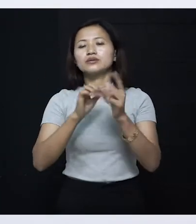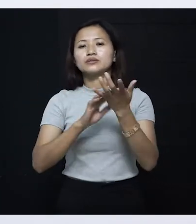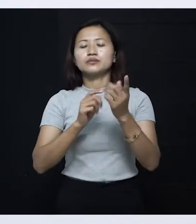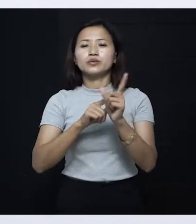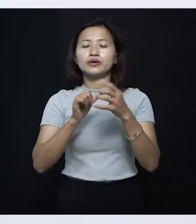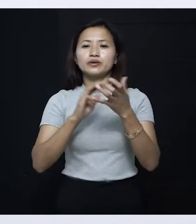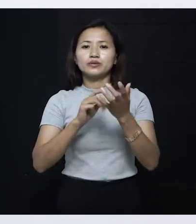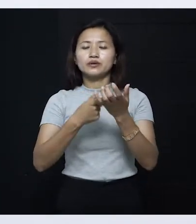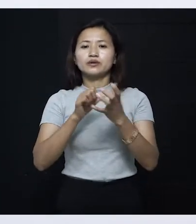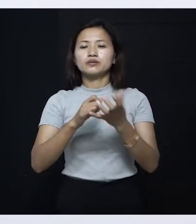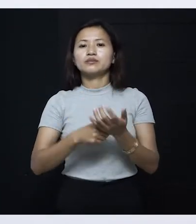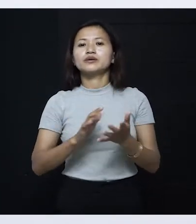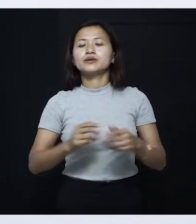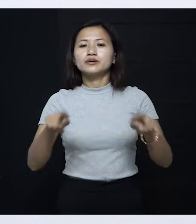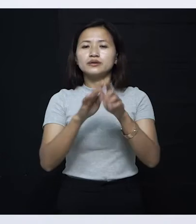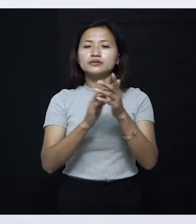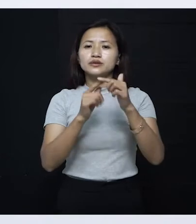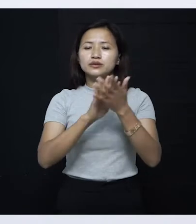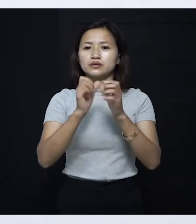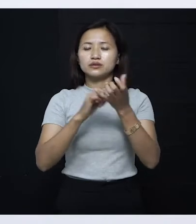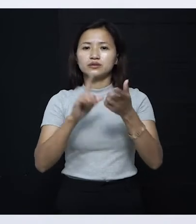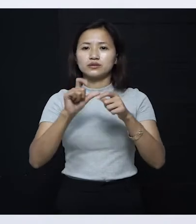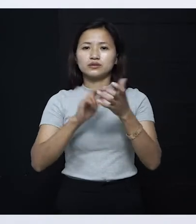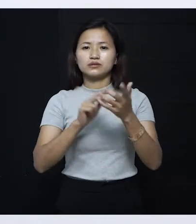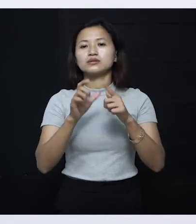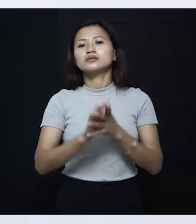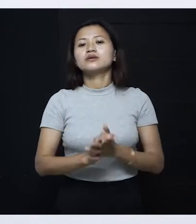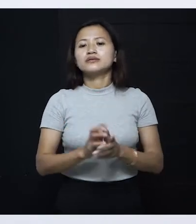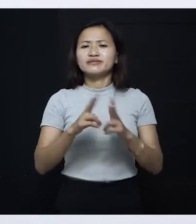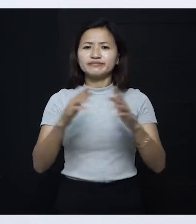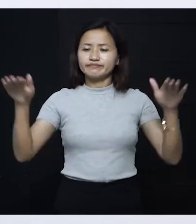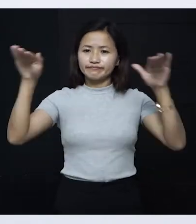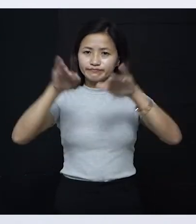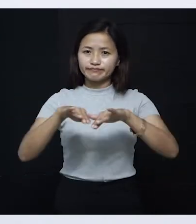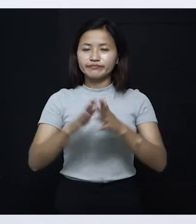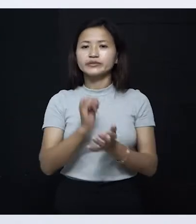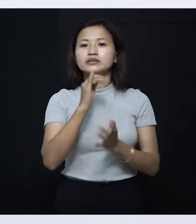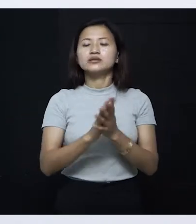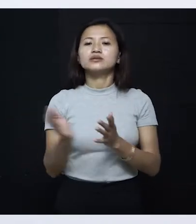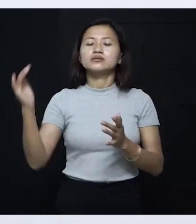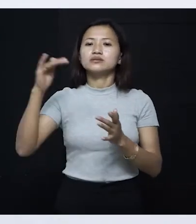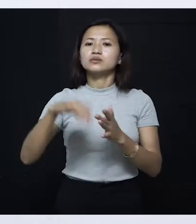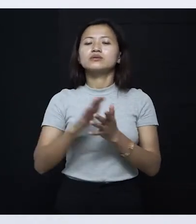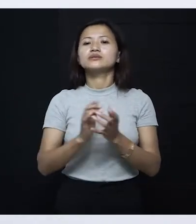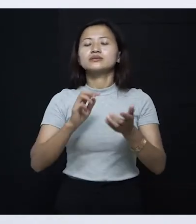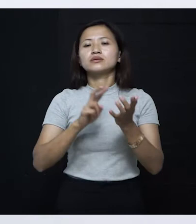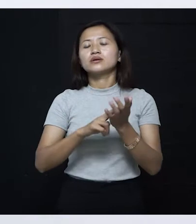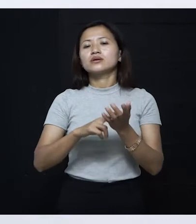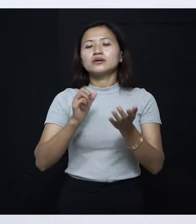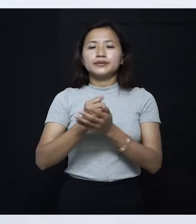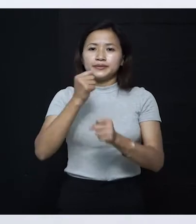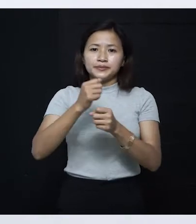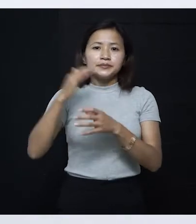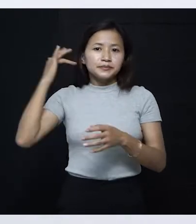They merge together, forming a common valley, and that valley is called as the golden triangle, okay.